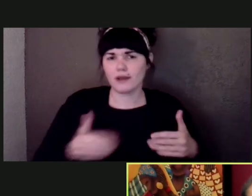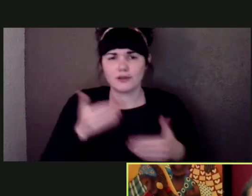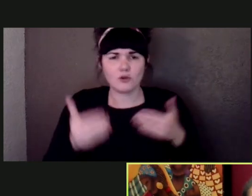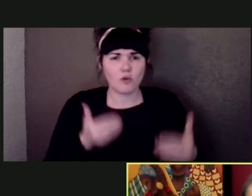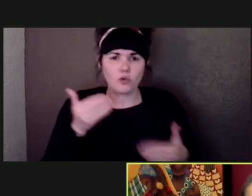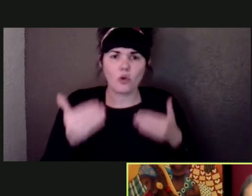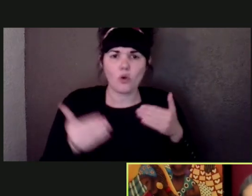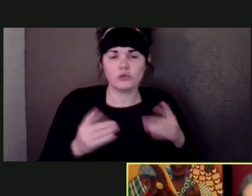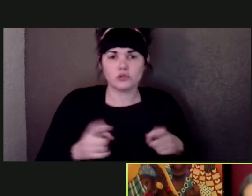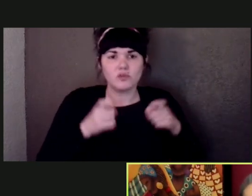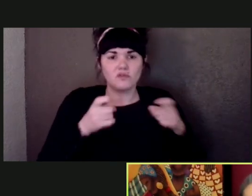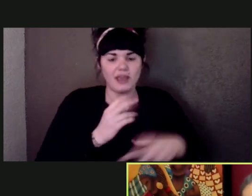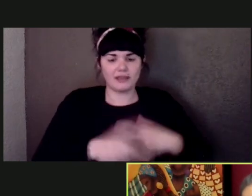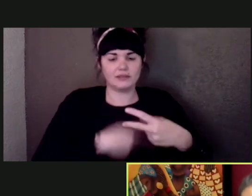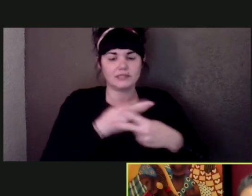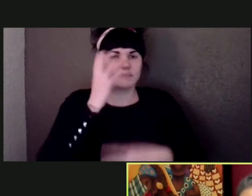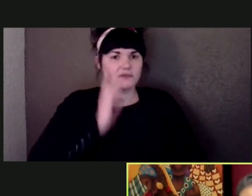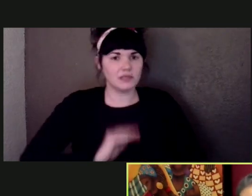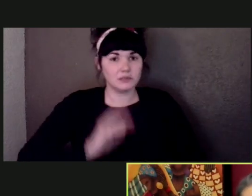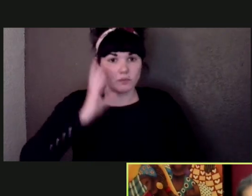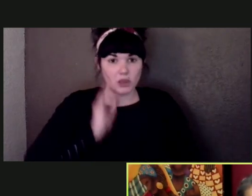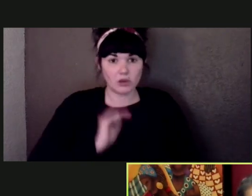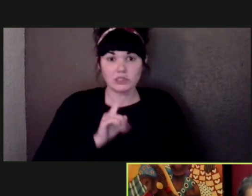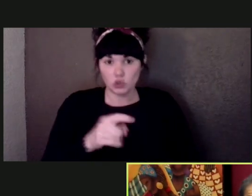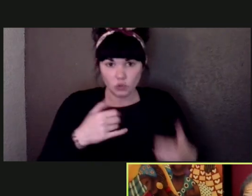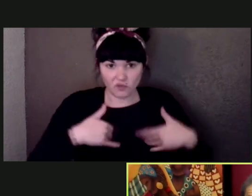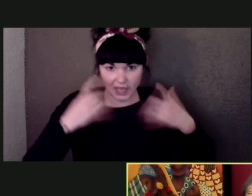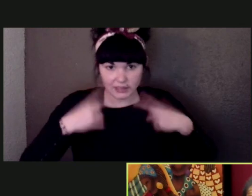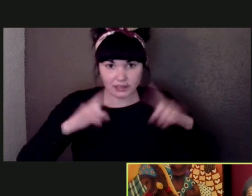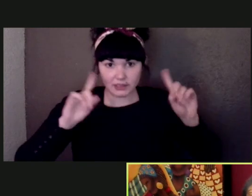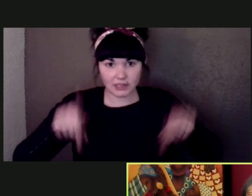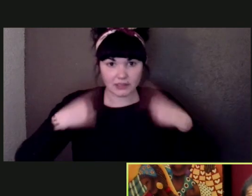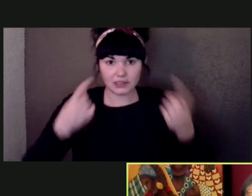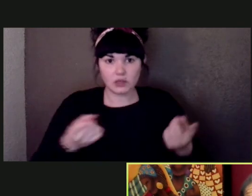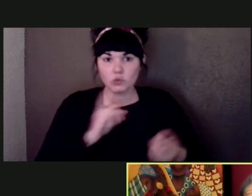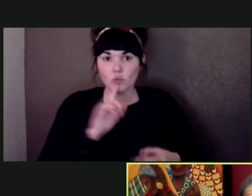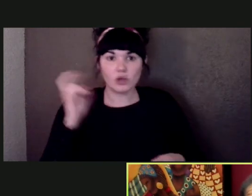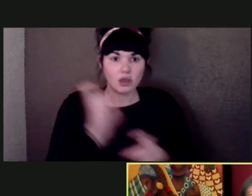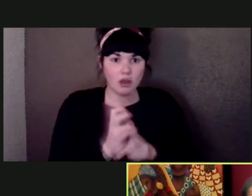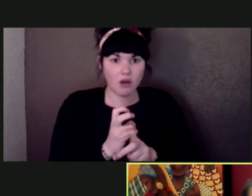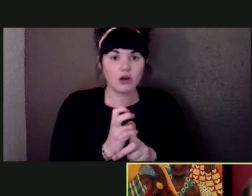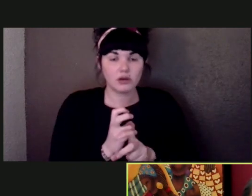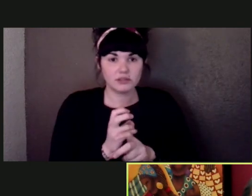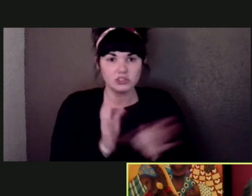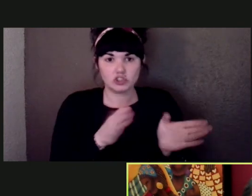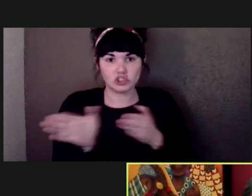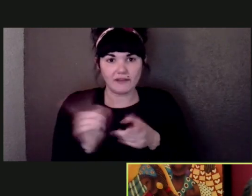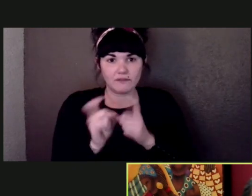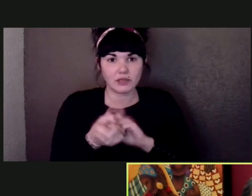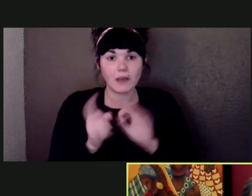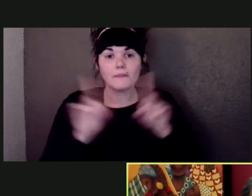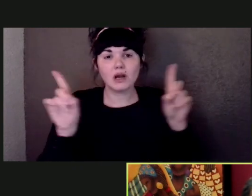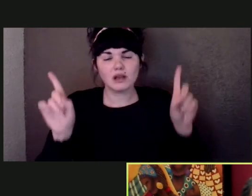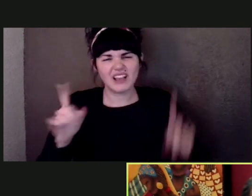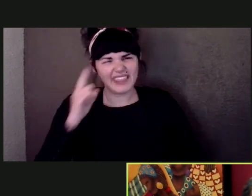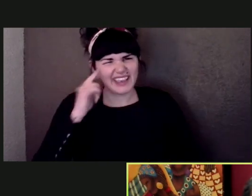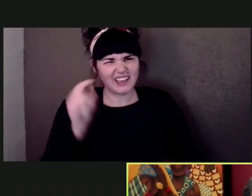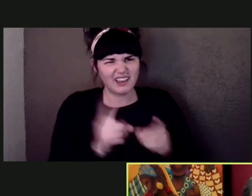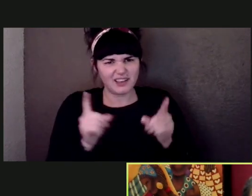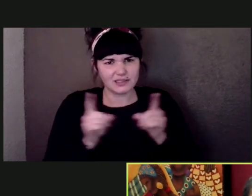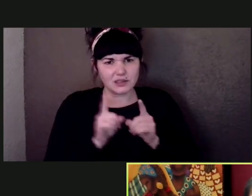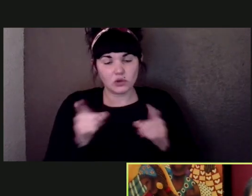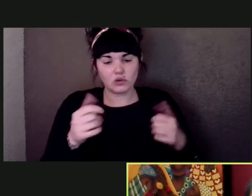the kinds of experiences that you've had success with. And it's really hard to, to make this shift, but I think you've also have helped